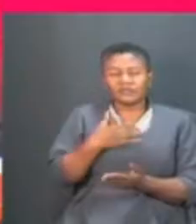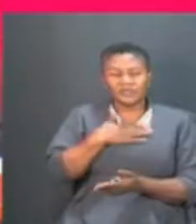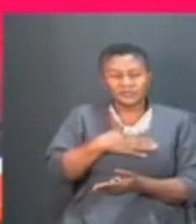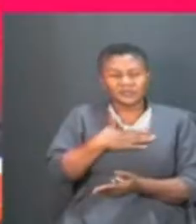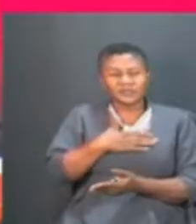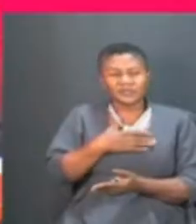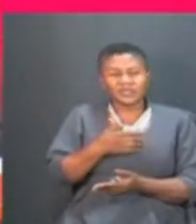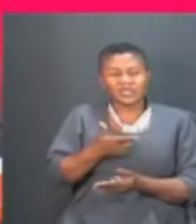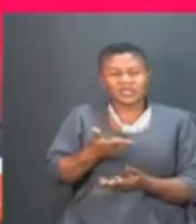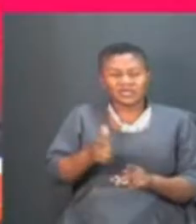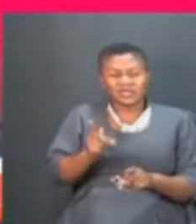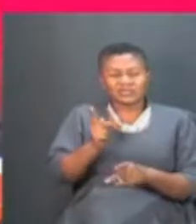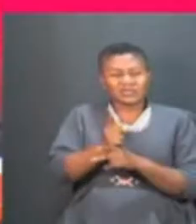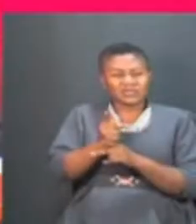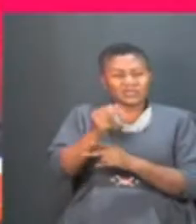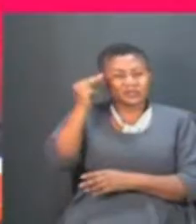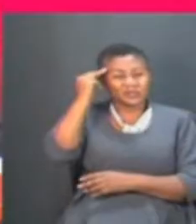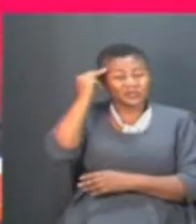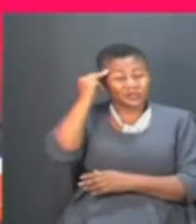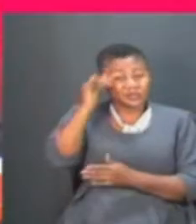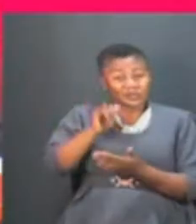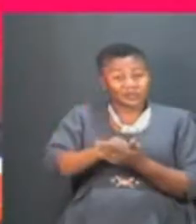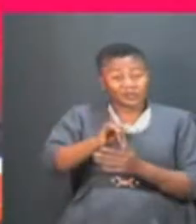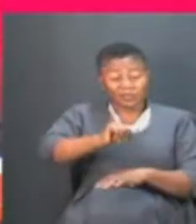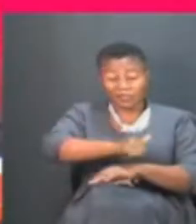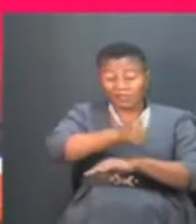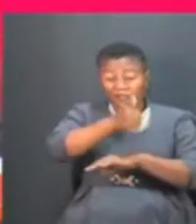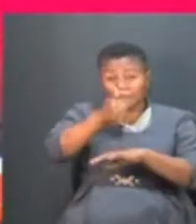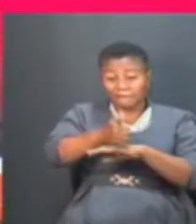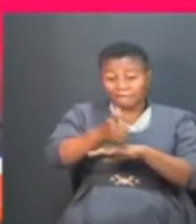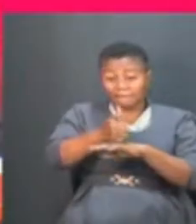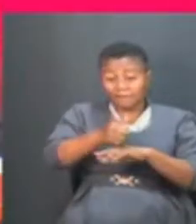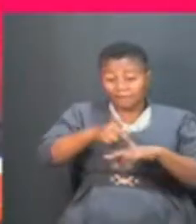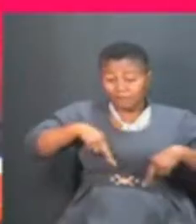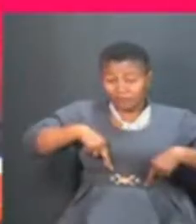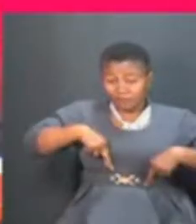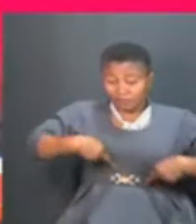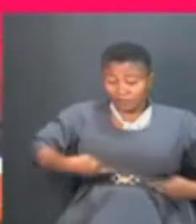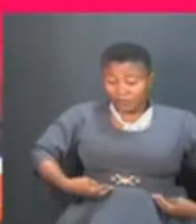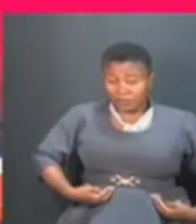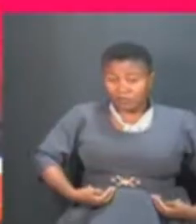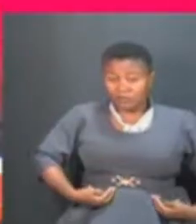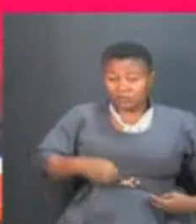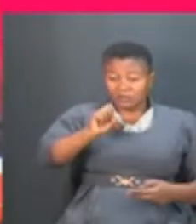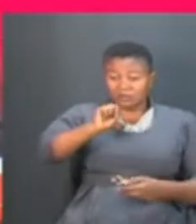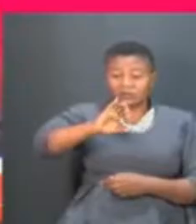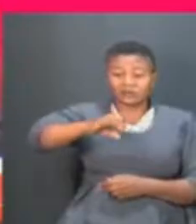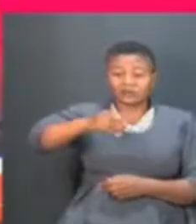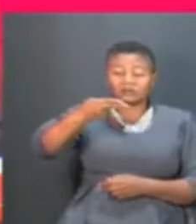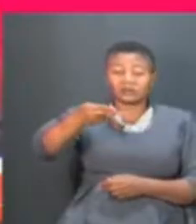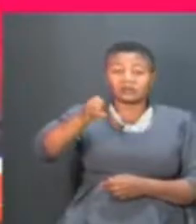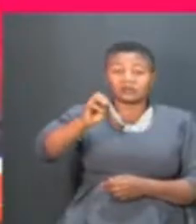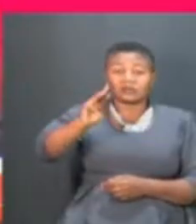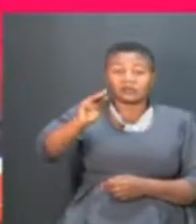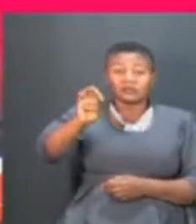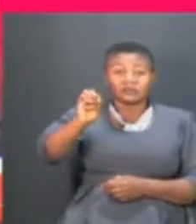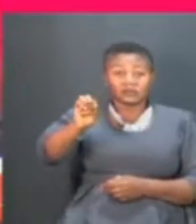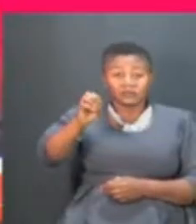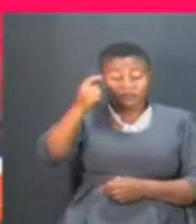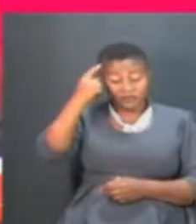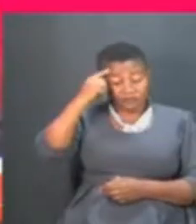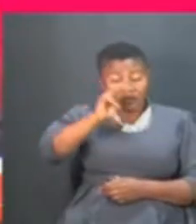mind that establishment of pension scheme for members of parliament goes beyond